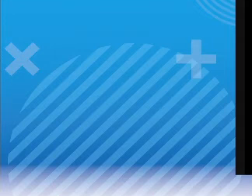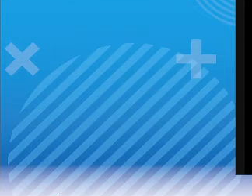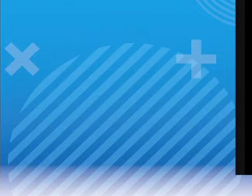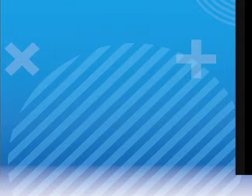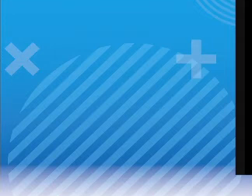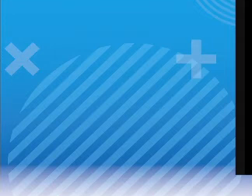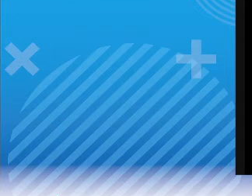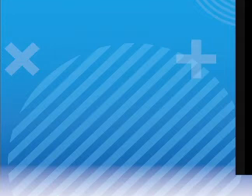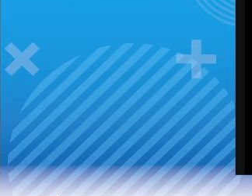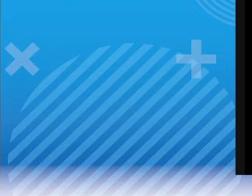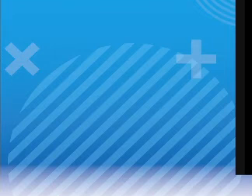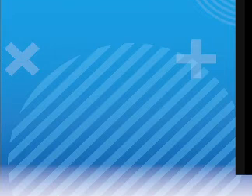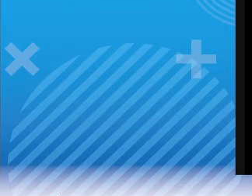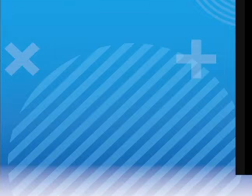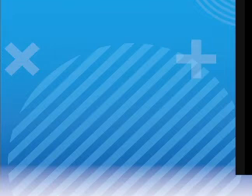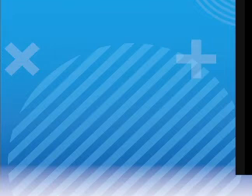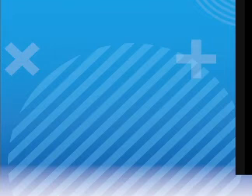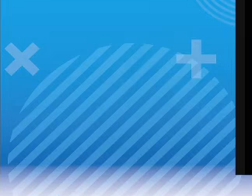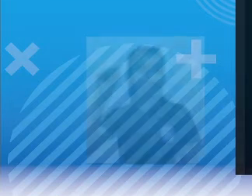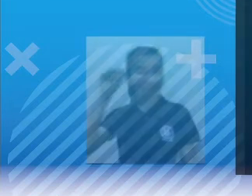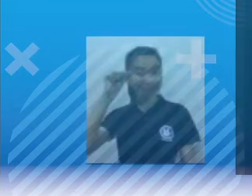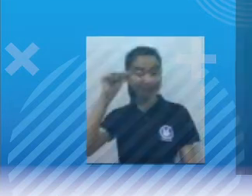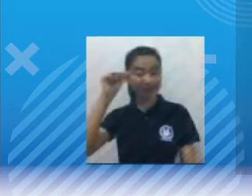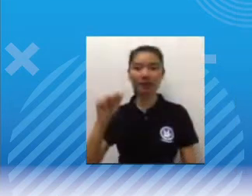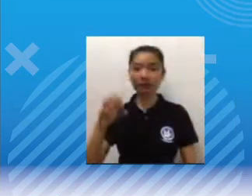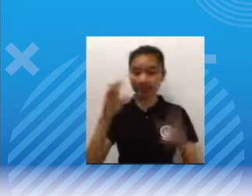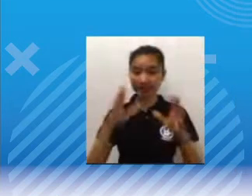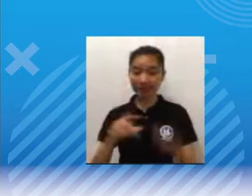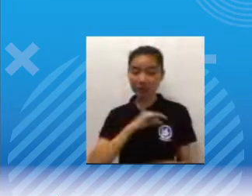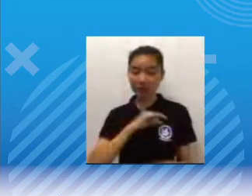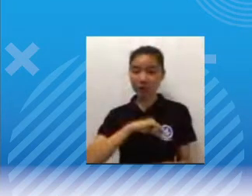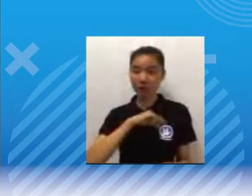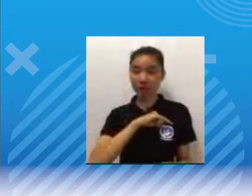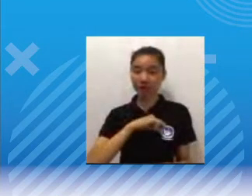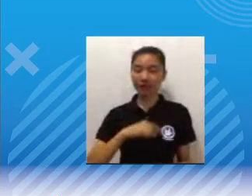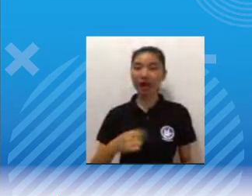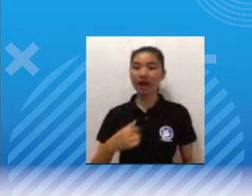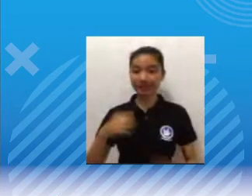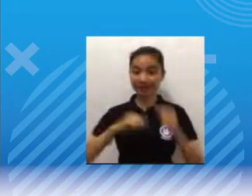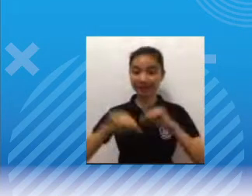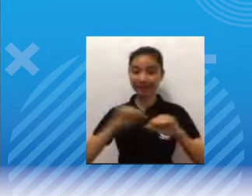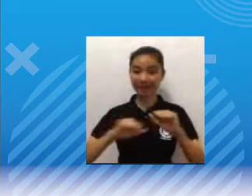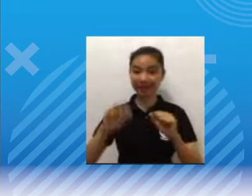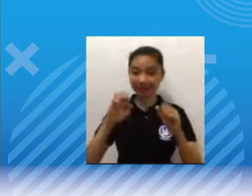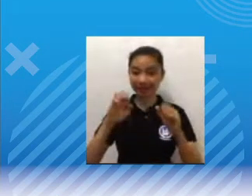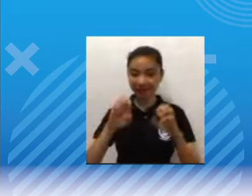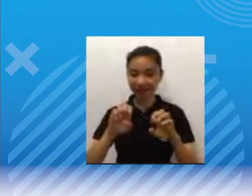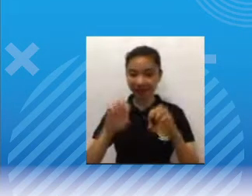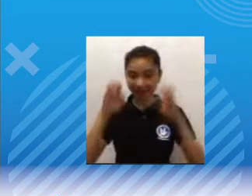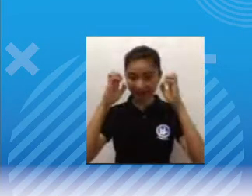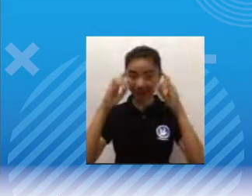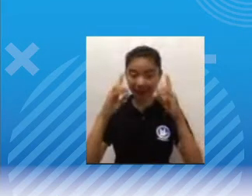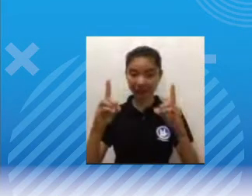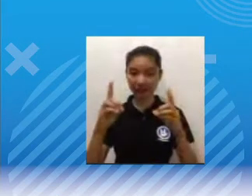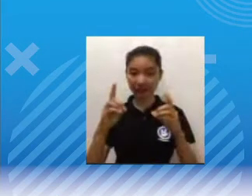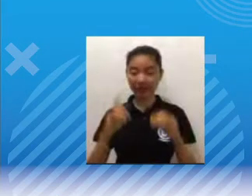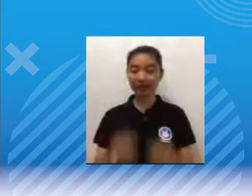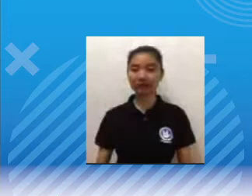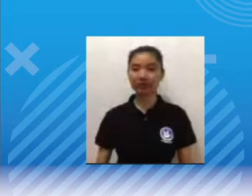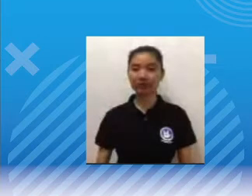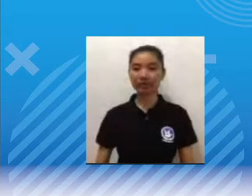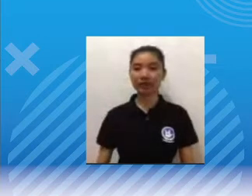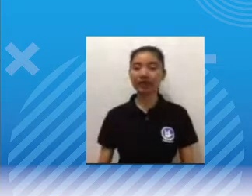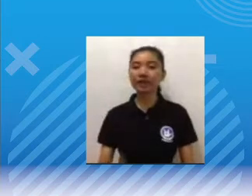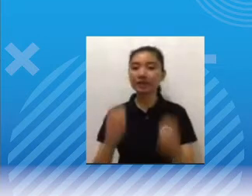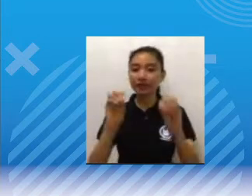for Teacher Quality. I'm a science education academic. I teach at the Philippine Normal University